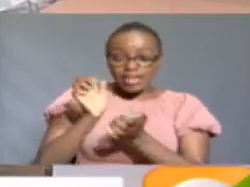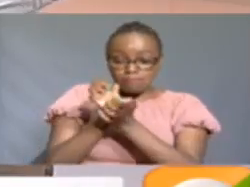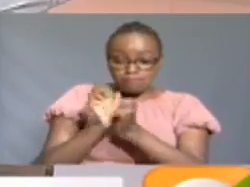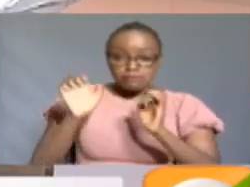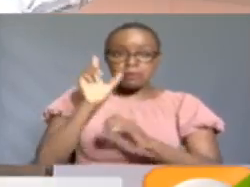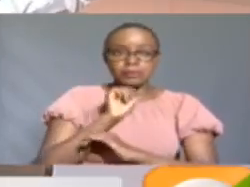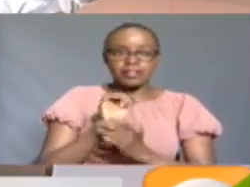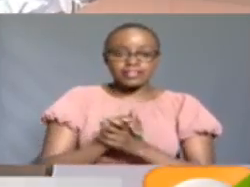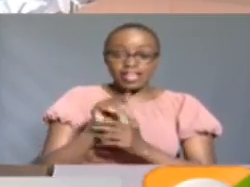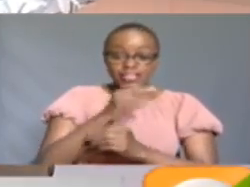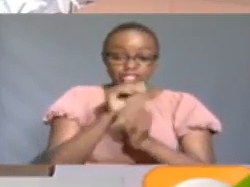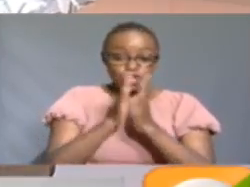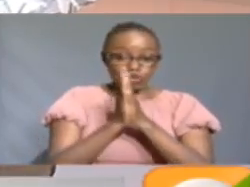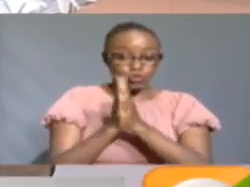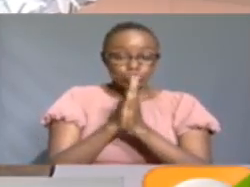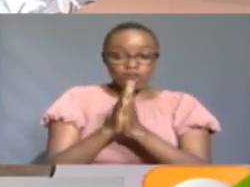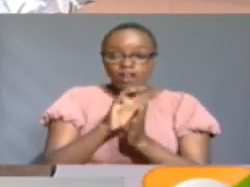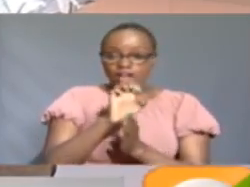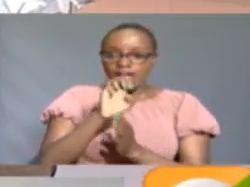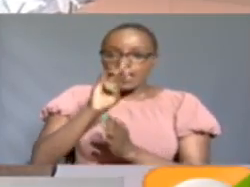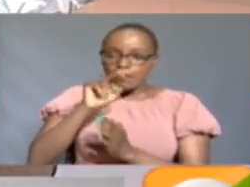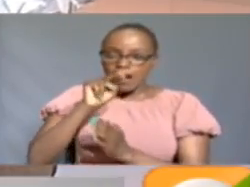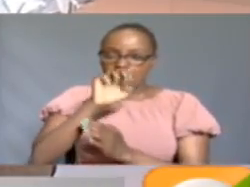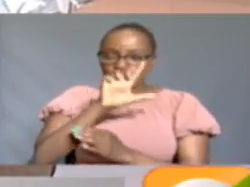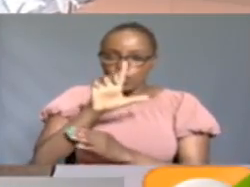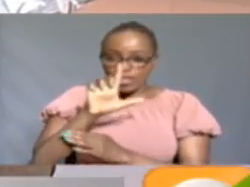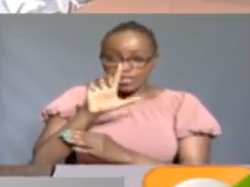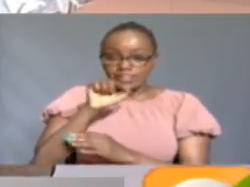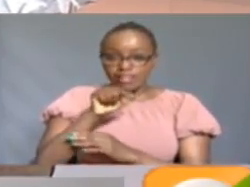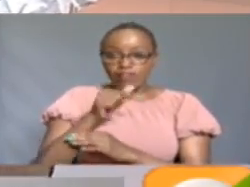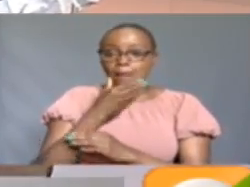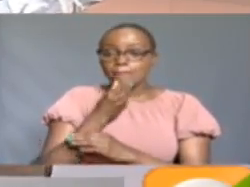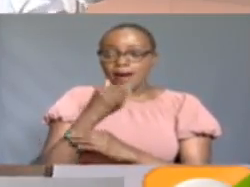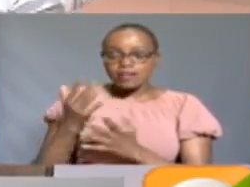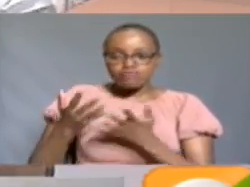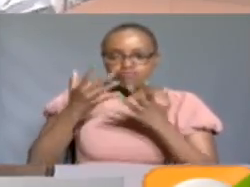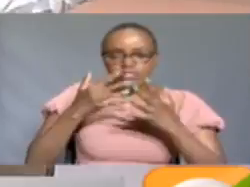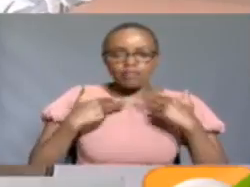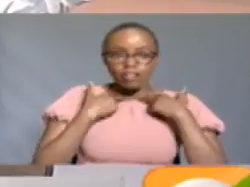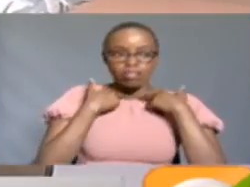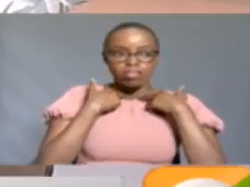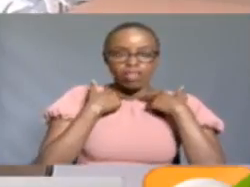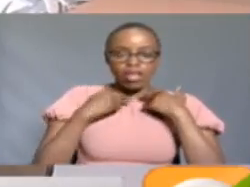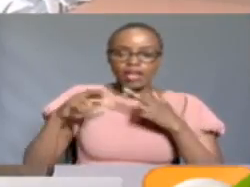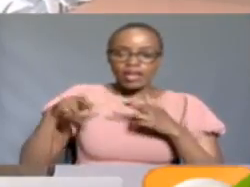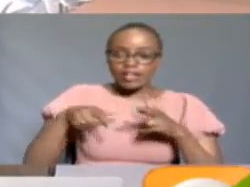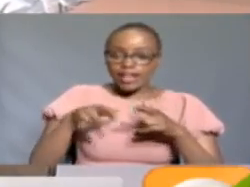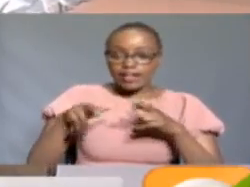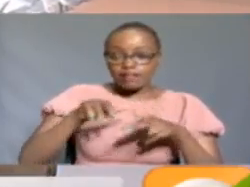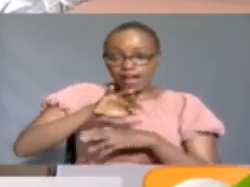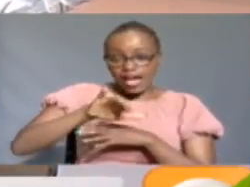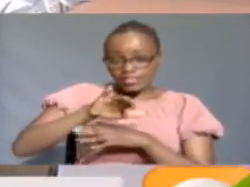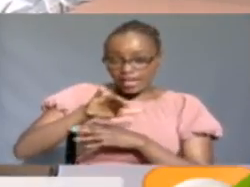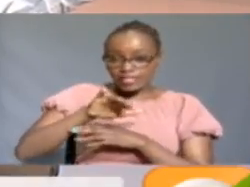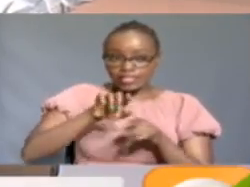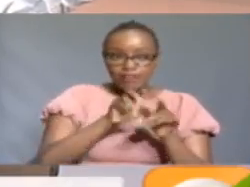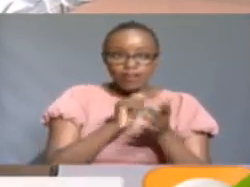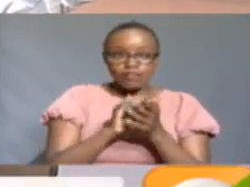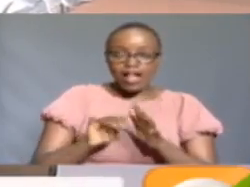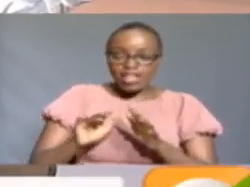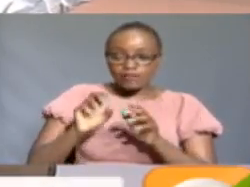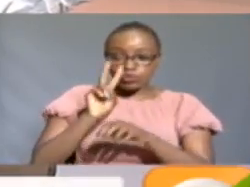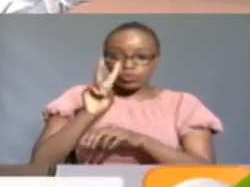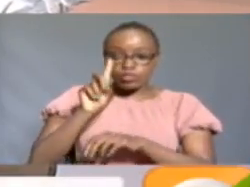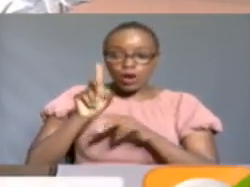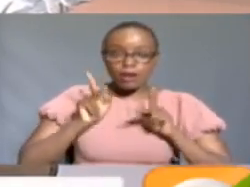Well, that is the story of Emmanuel Omalla, a delivery man who was caught in the Riverside terror attack that left 21